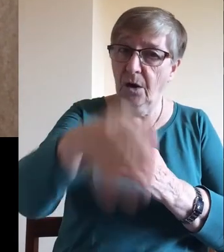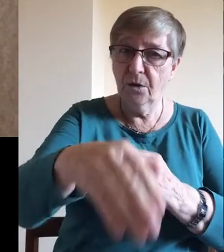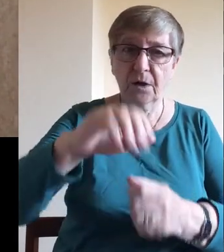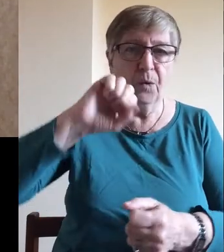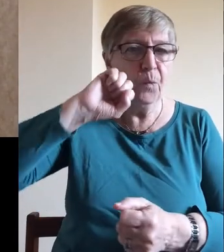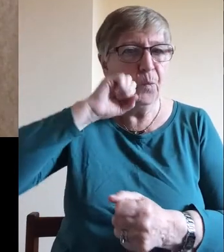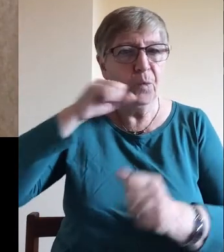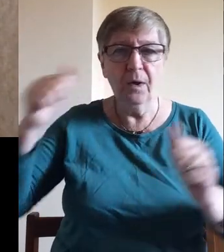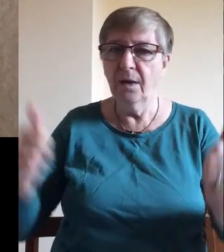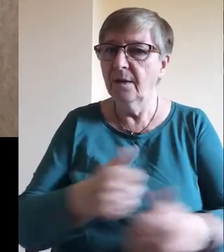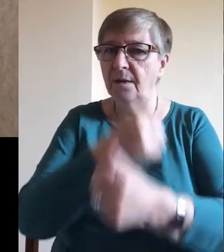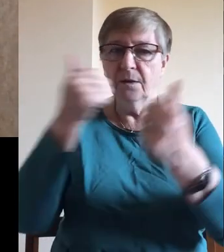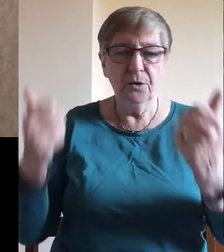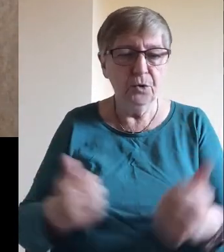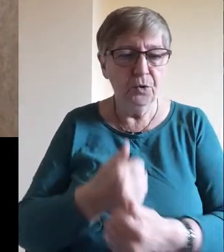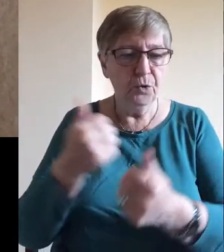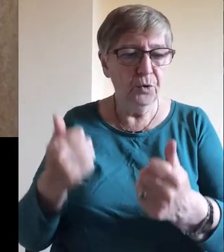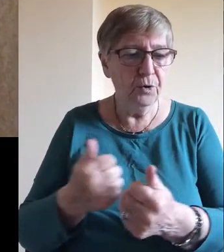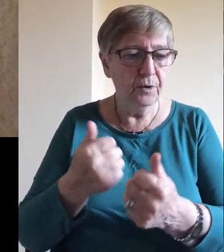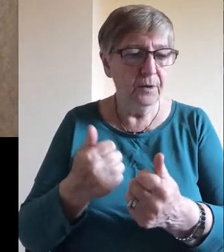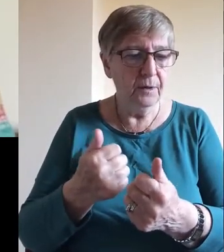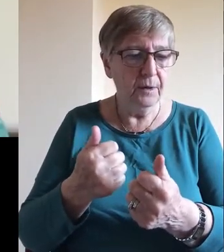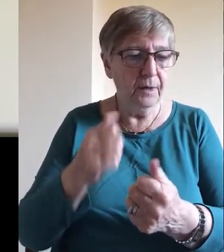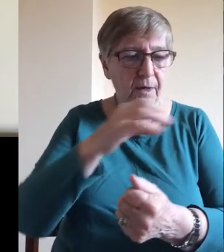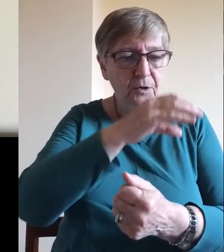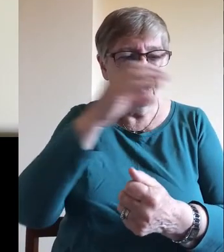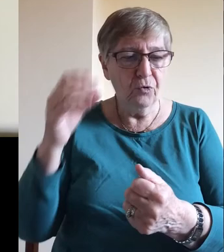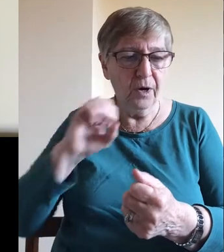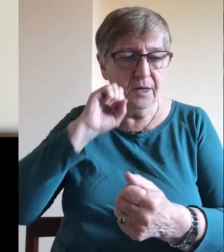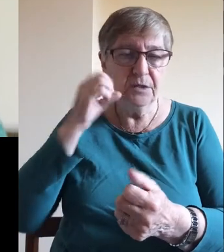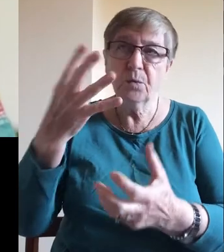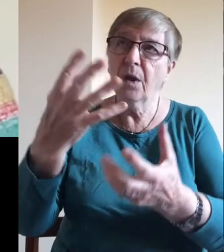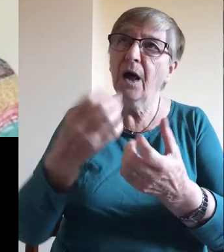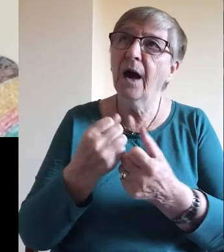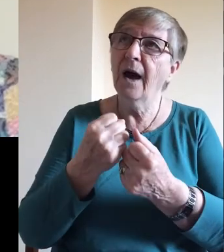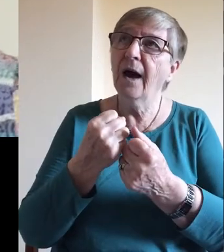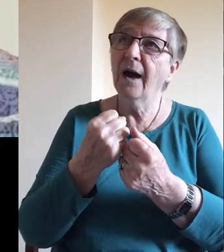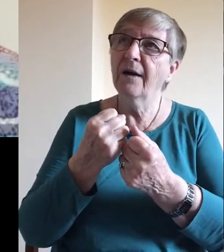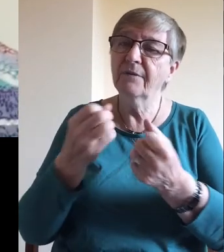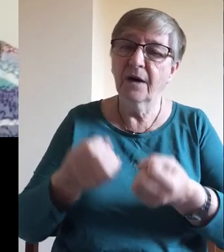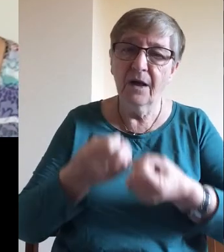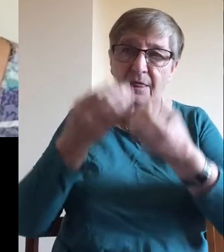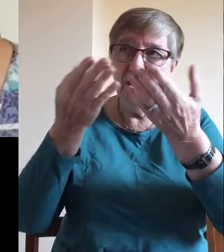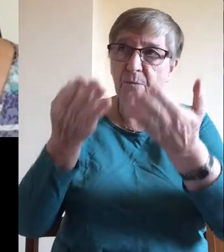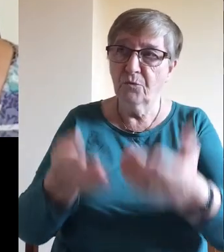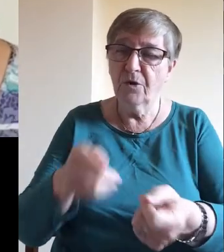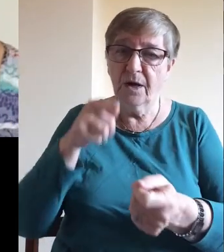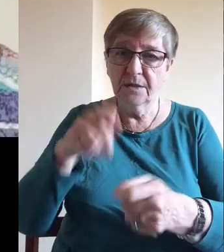outcome is secure. Christ will have.